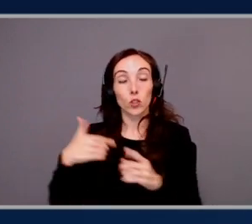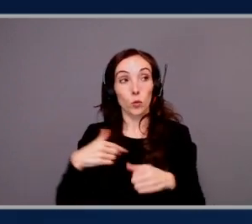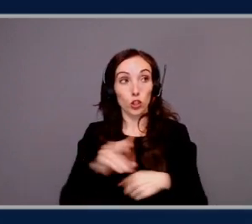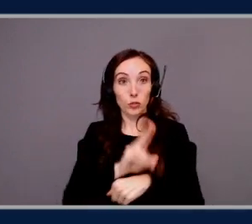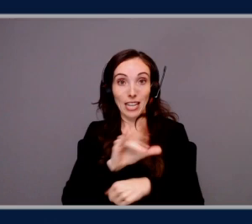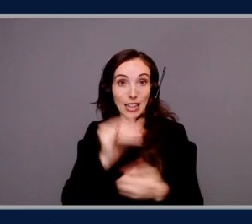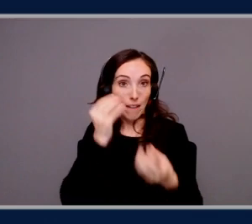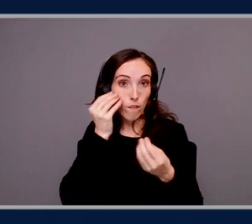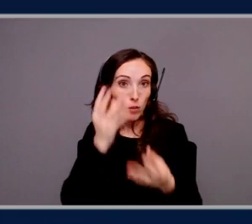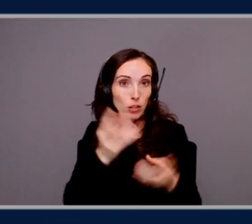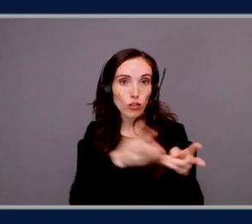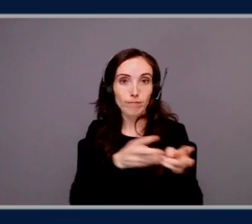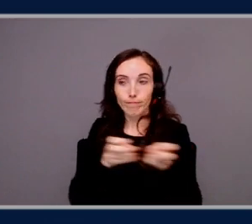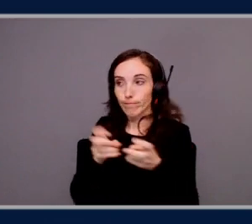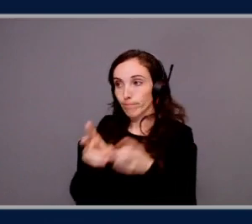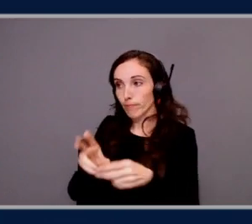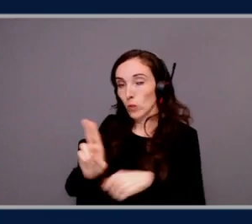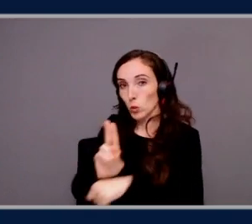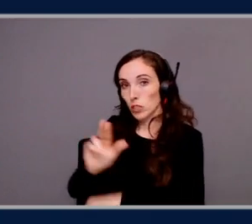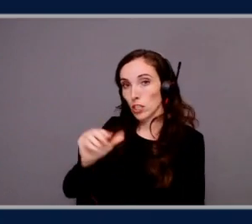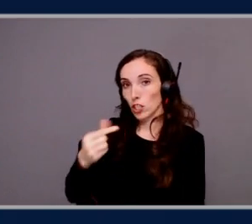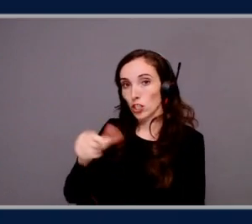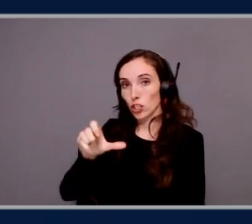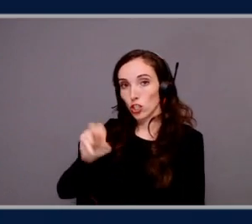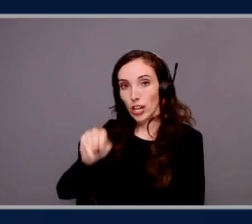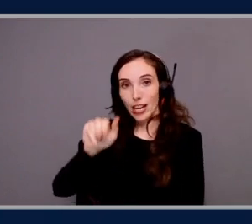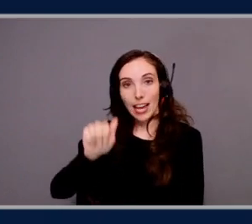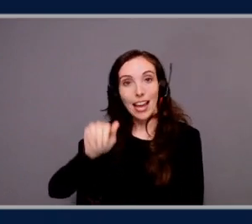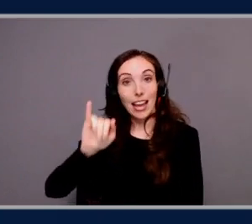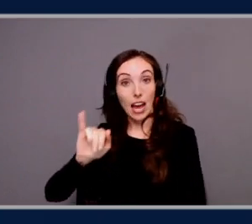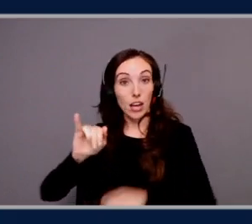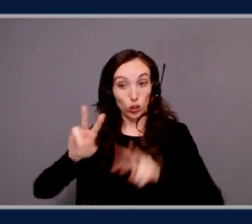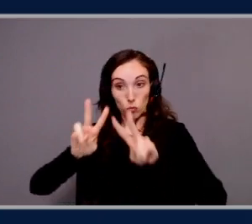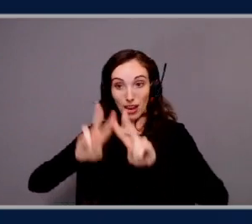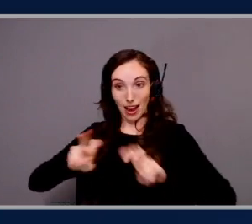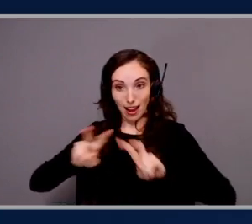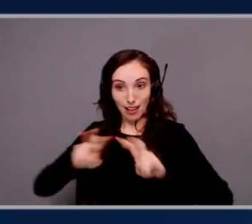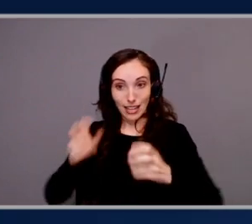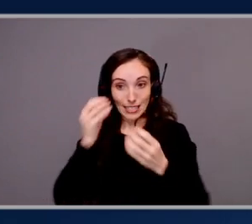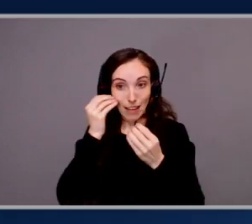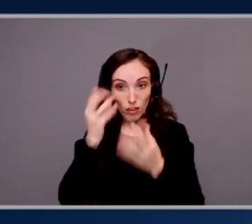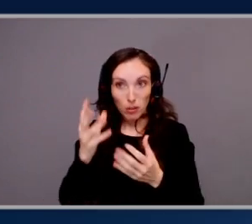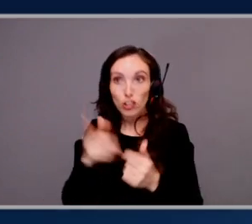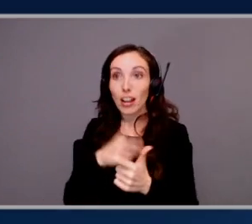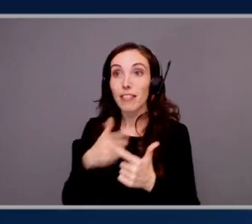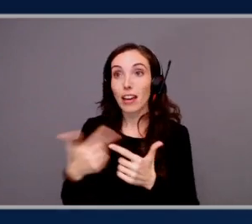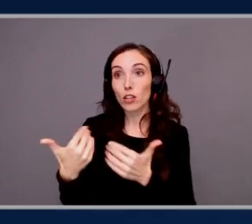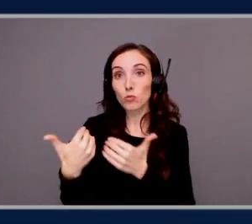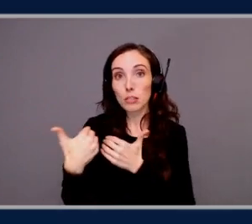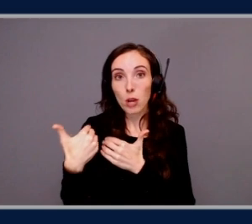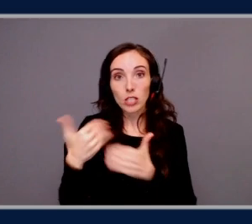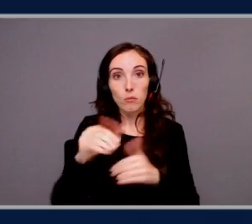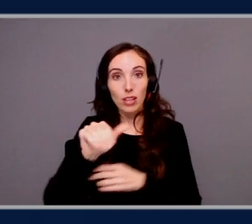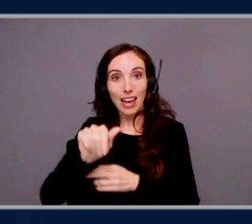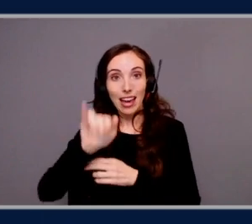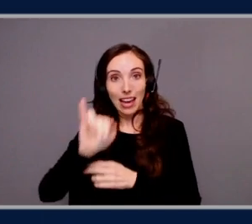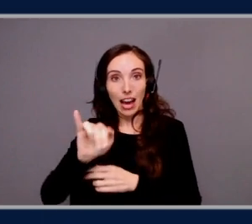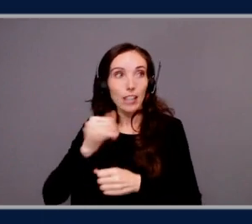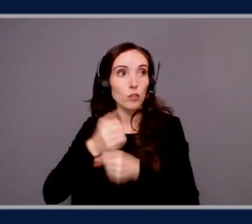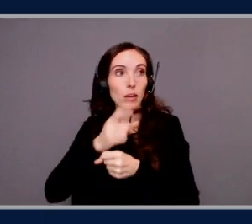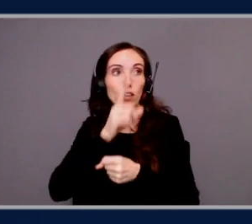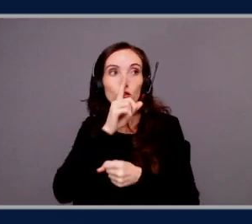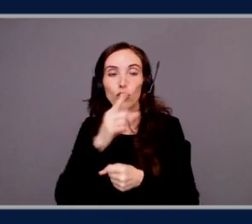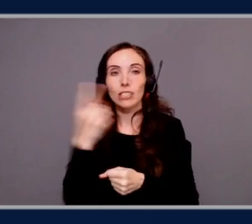generative AI to analyze that input. We're using responsible AI to make sure that something I typed wasn't